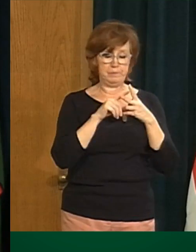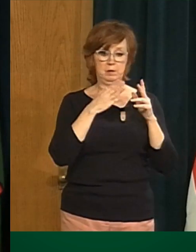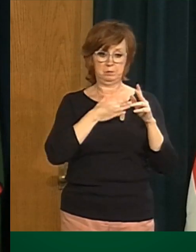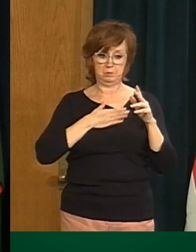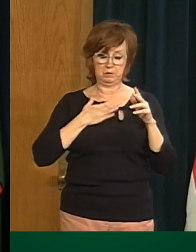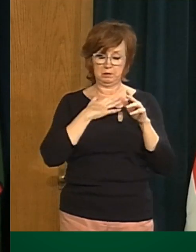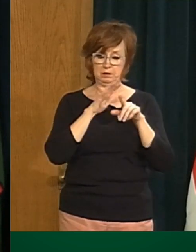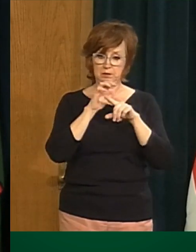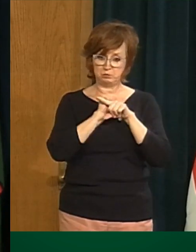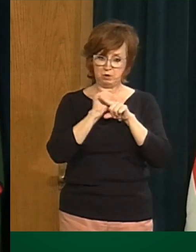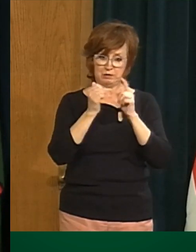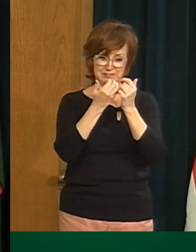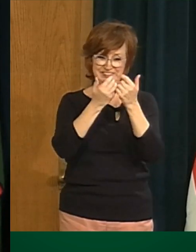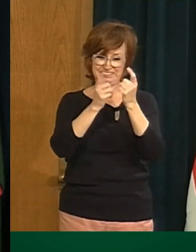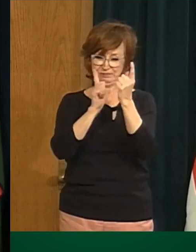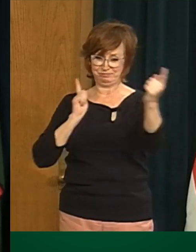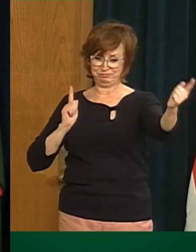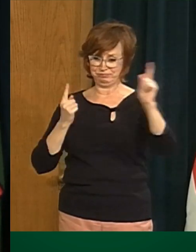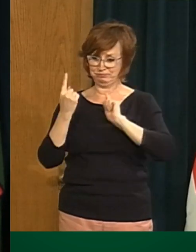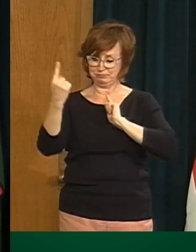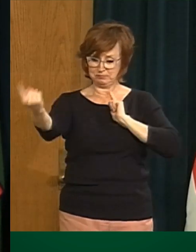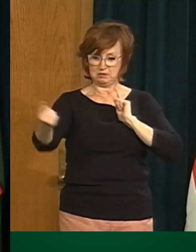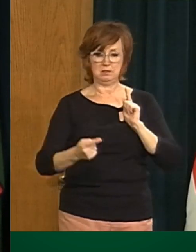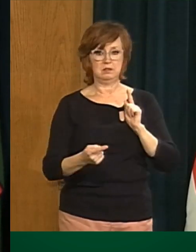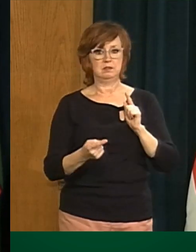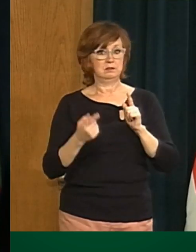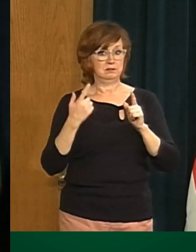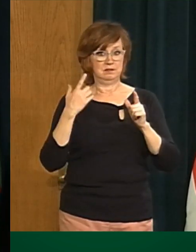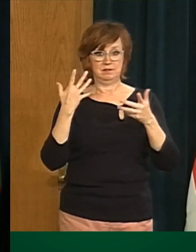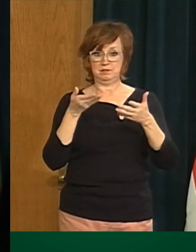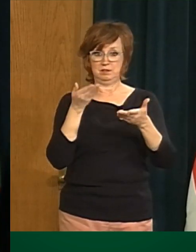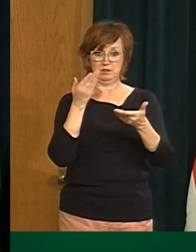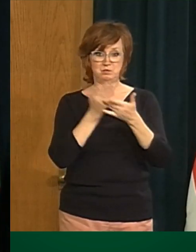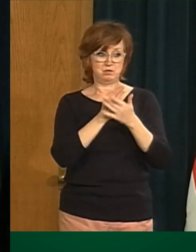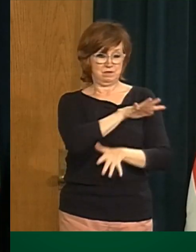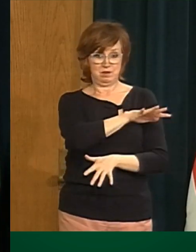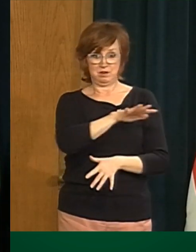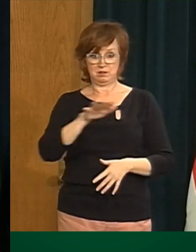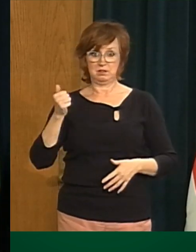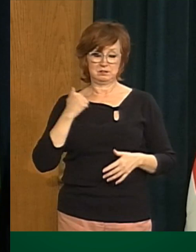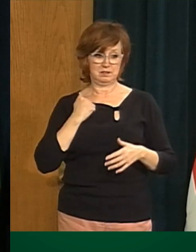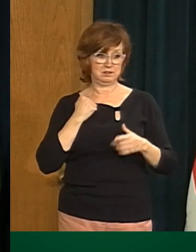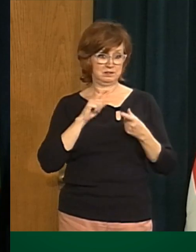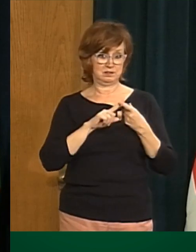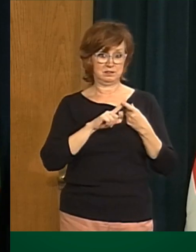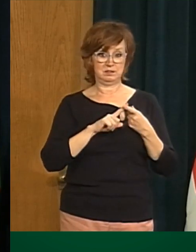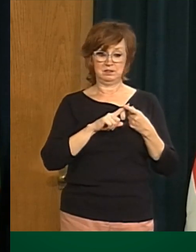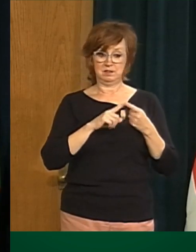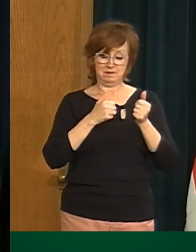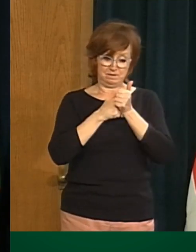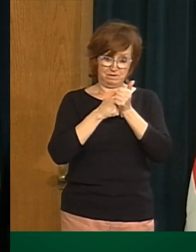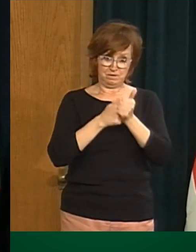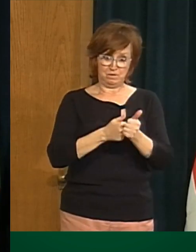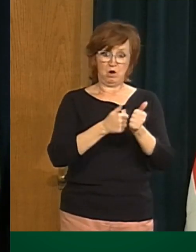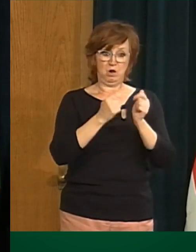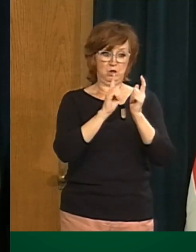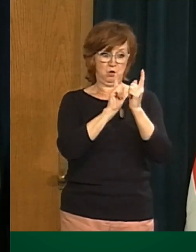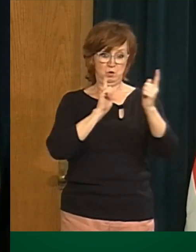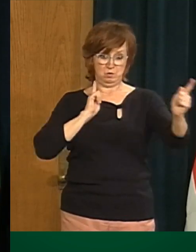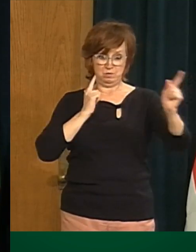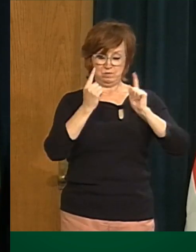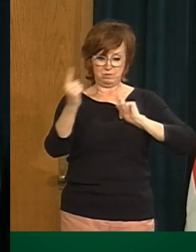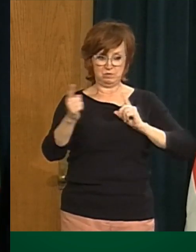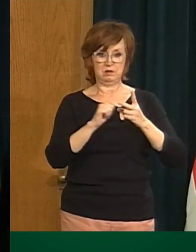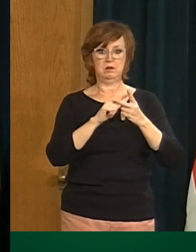this province and in other areas of Canada that when we practice good physical distancing and we limit our movement from community to community and within